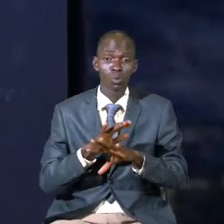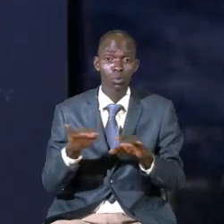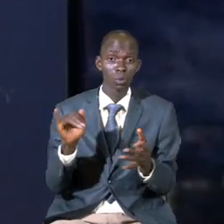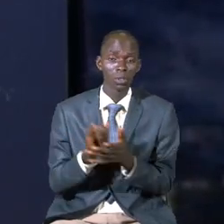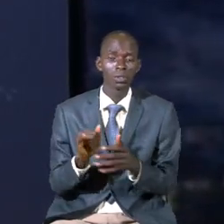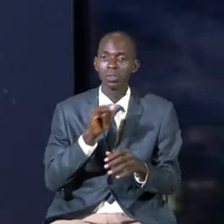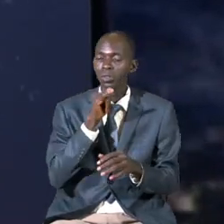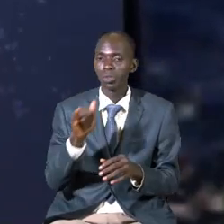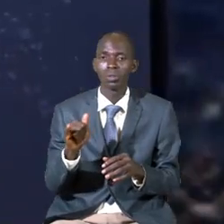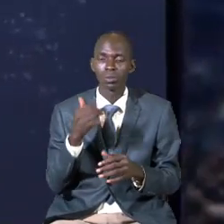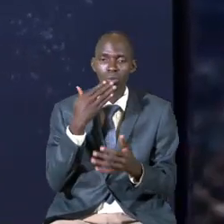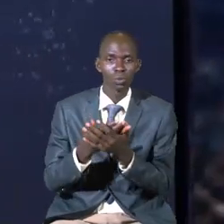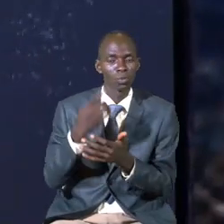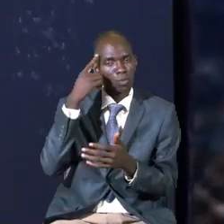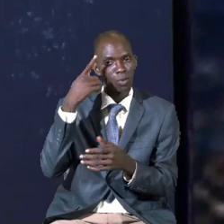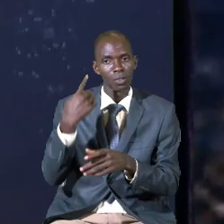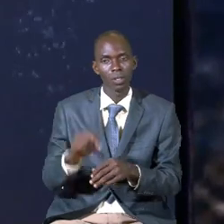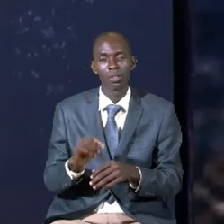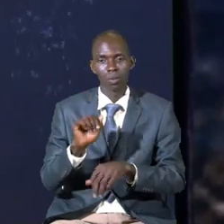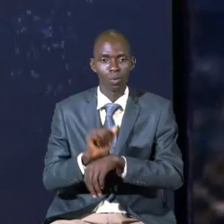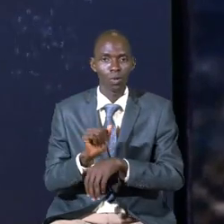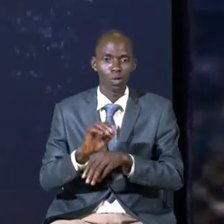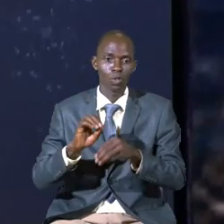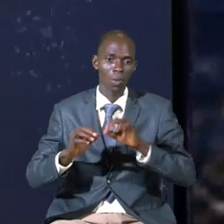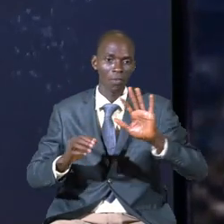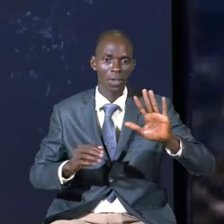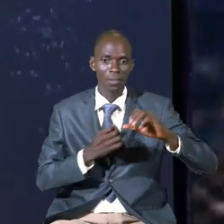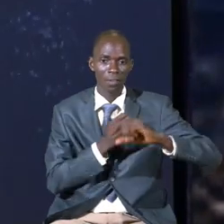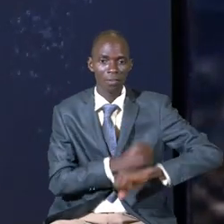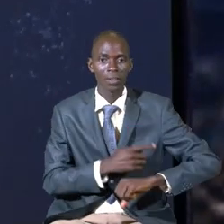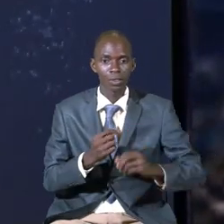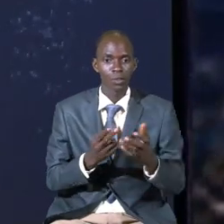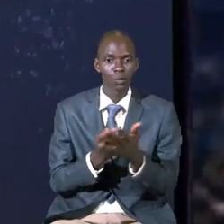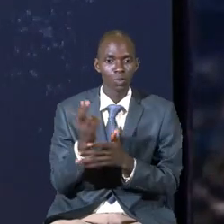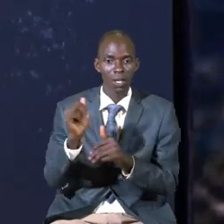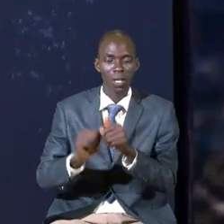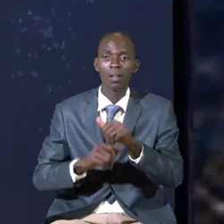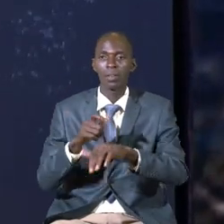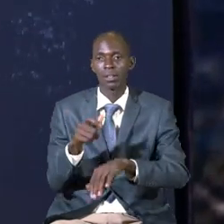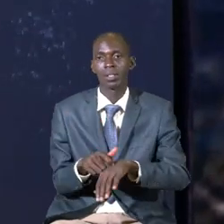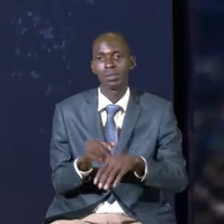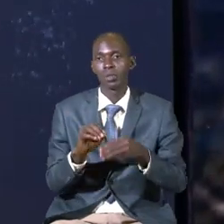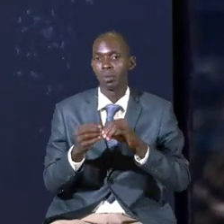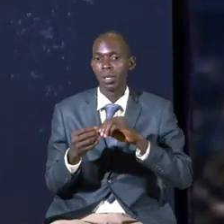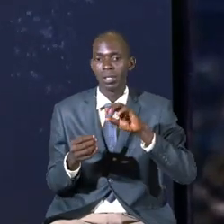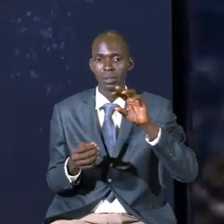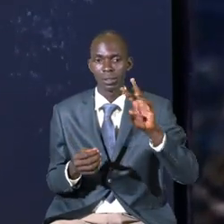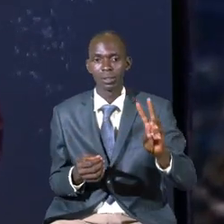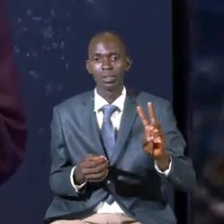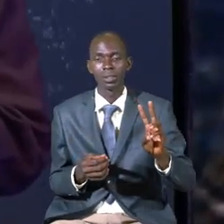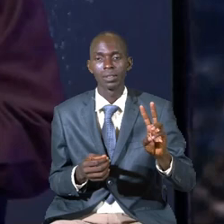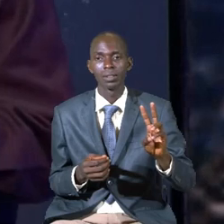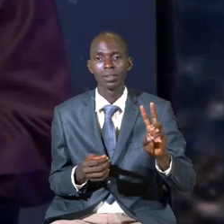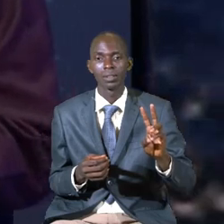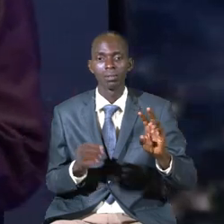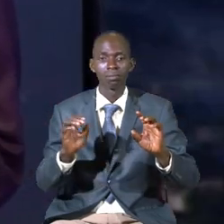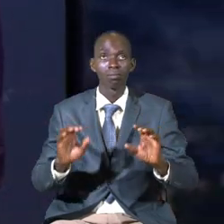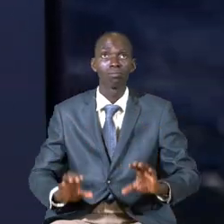five defend the truth every time number six dedicate